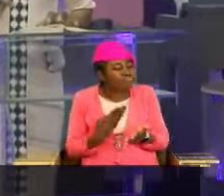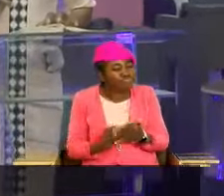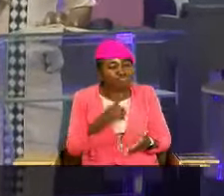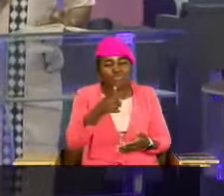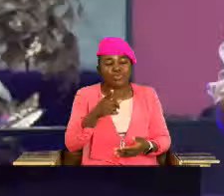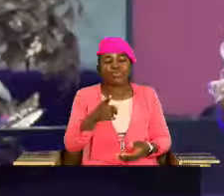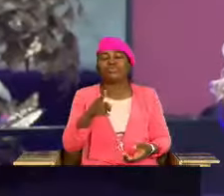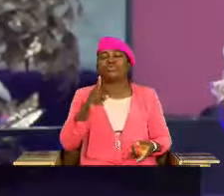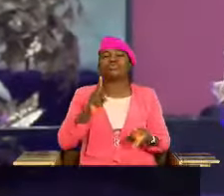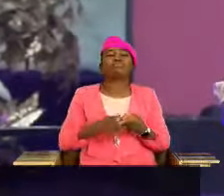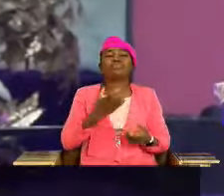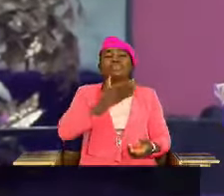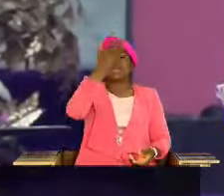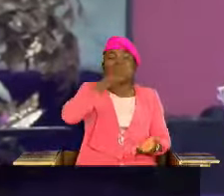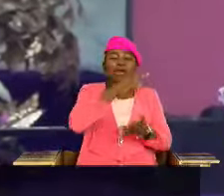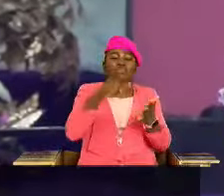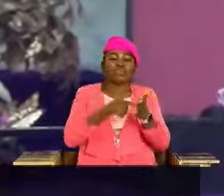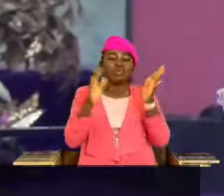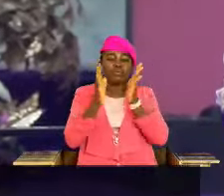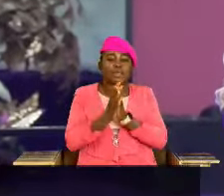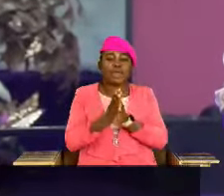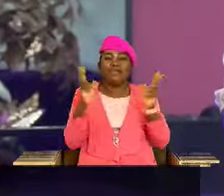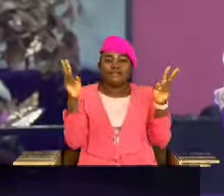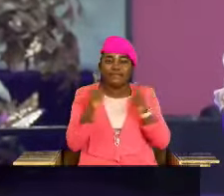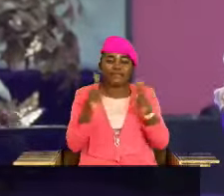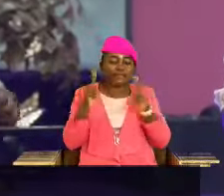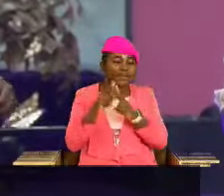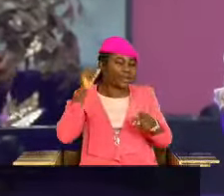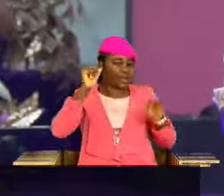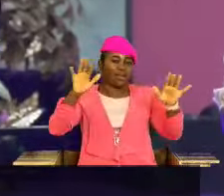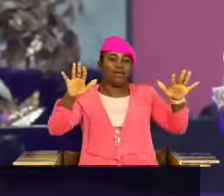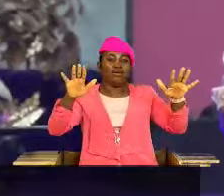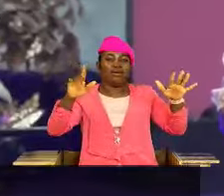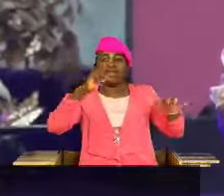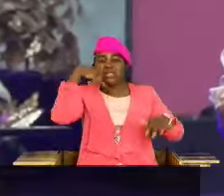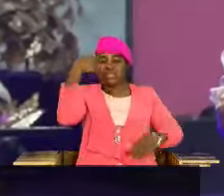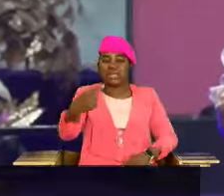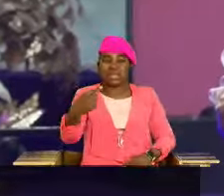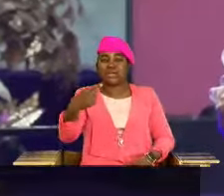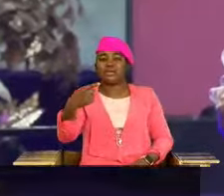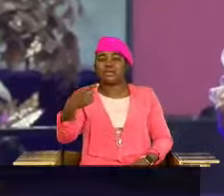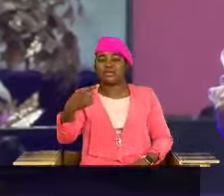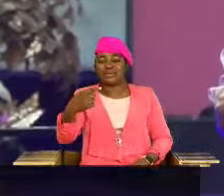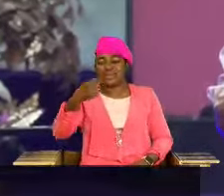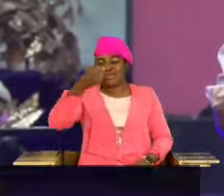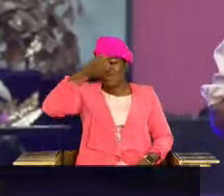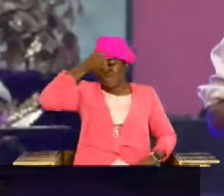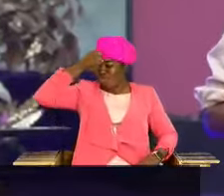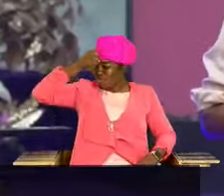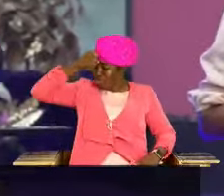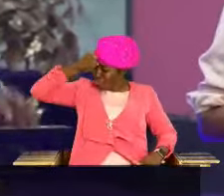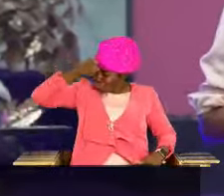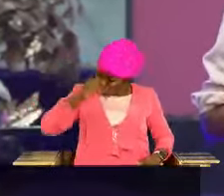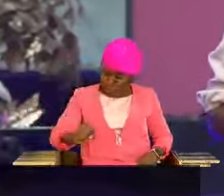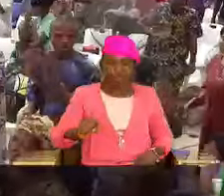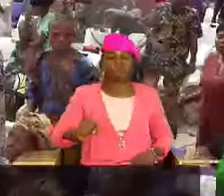prayer loud and clear say stop spiritual